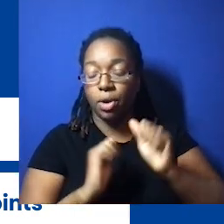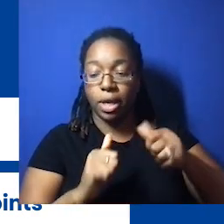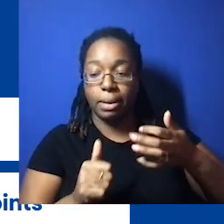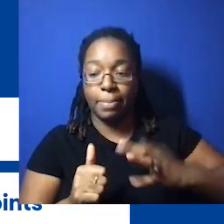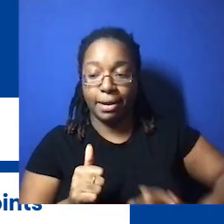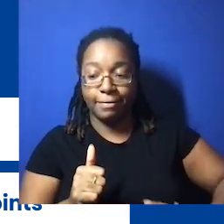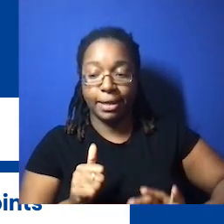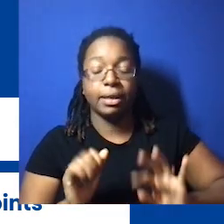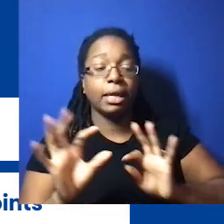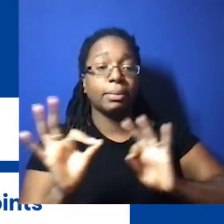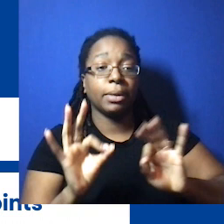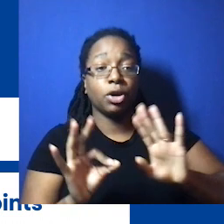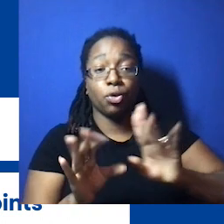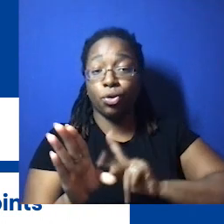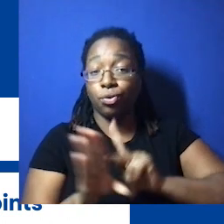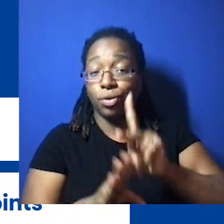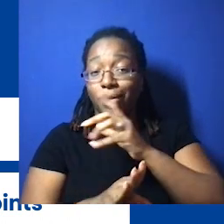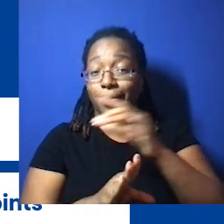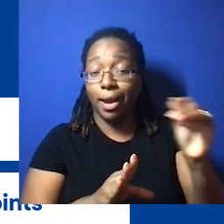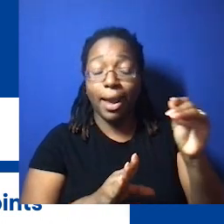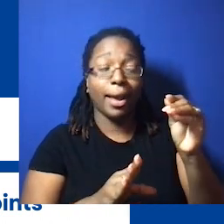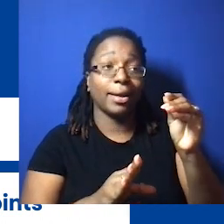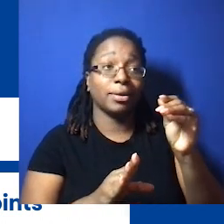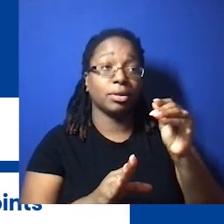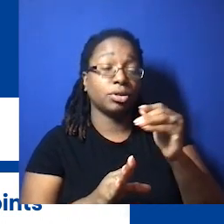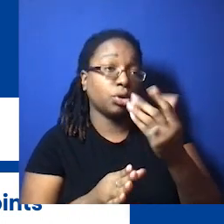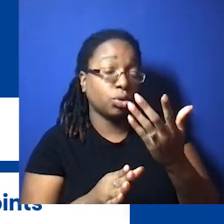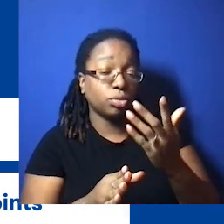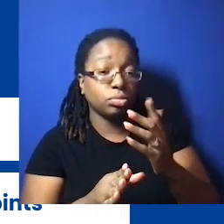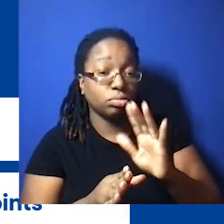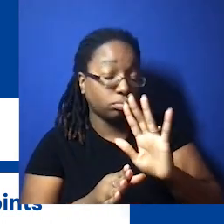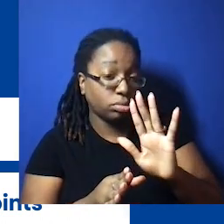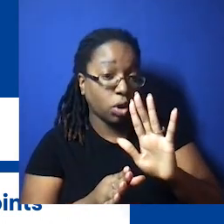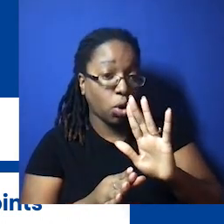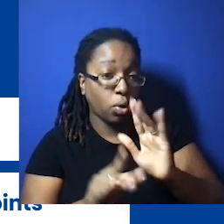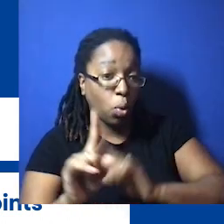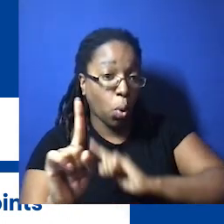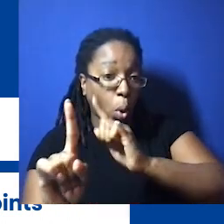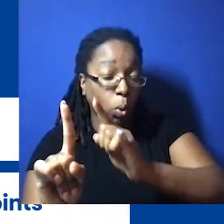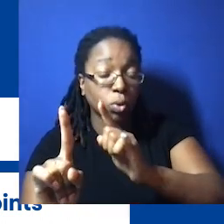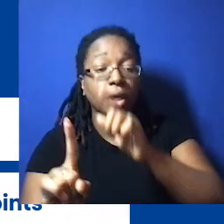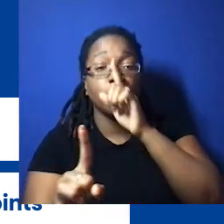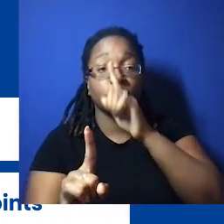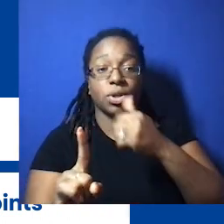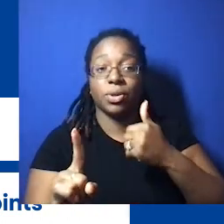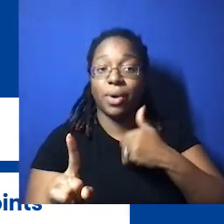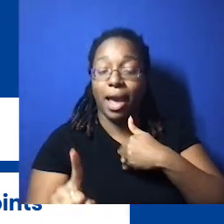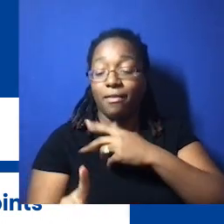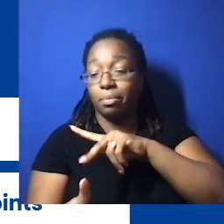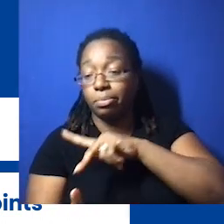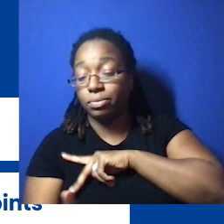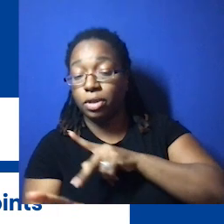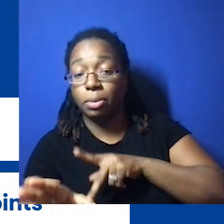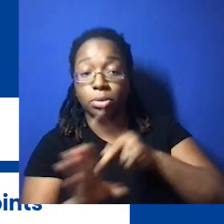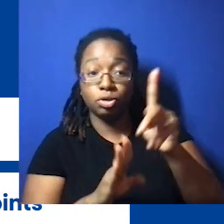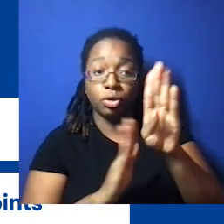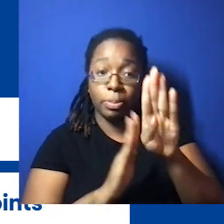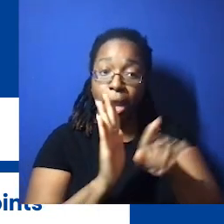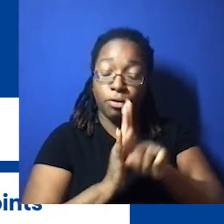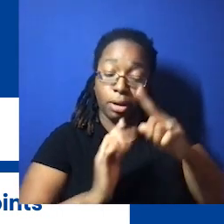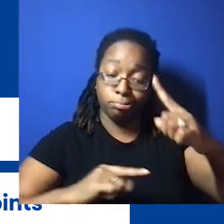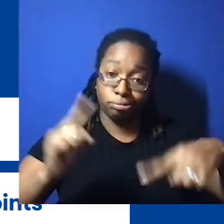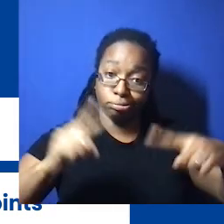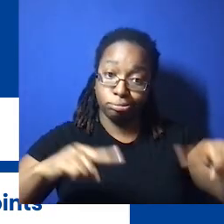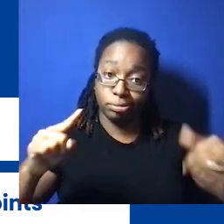your career and professional goals. We're looking that you demonstrate a diverse personal and professional background,